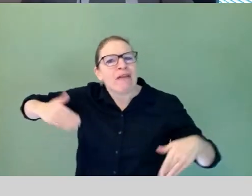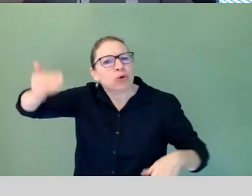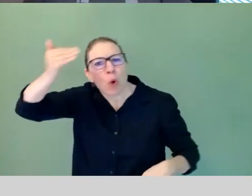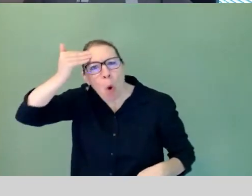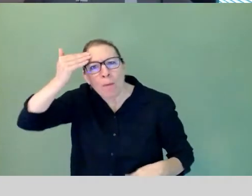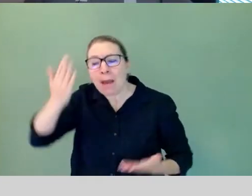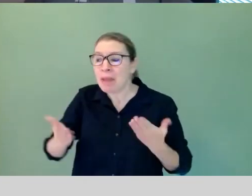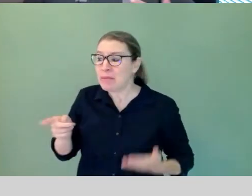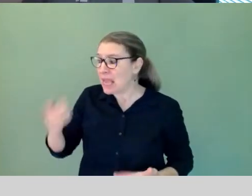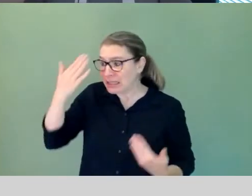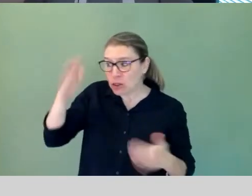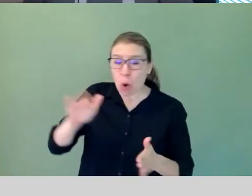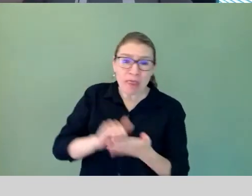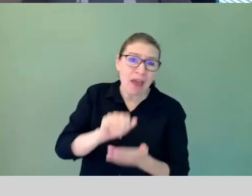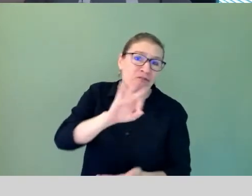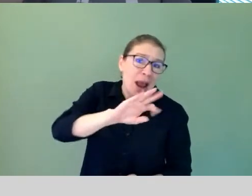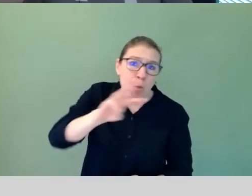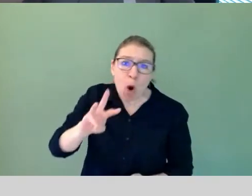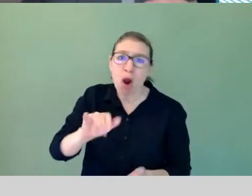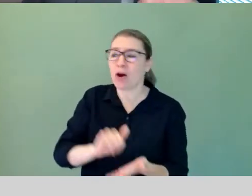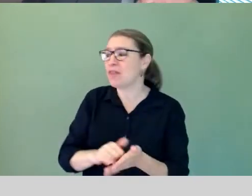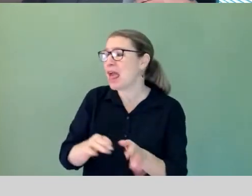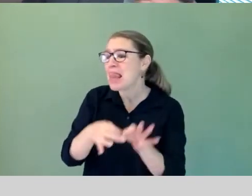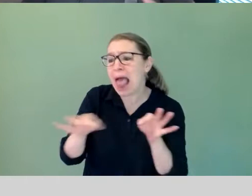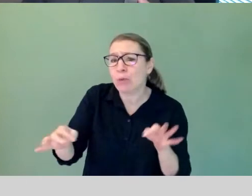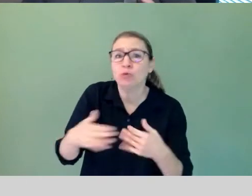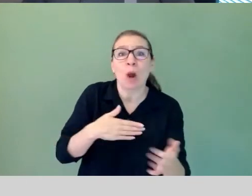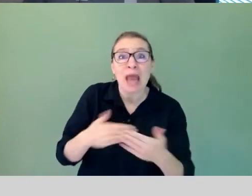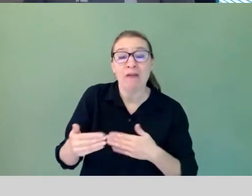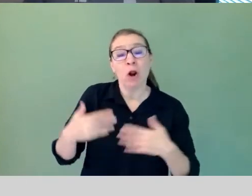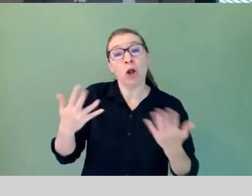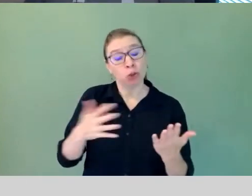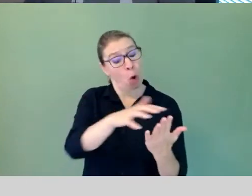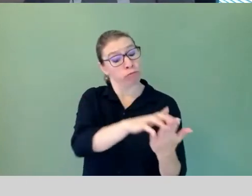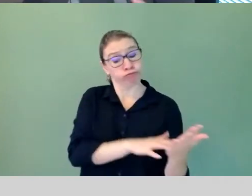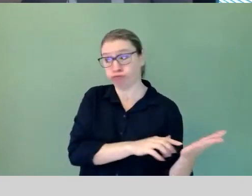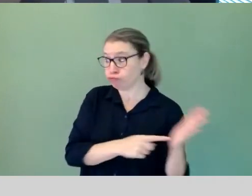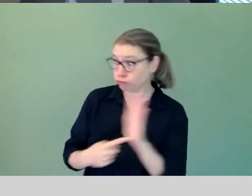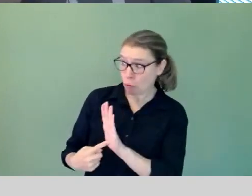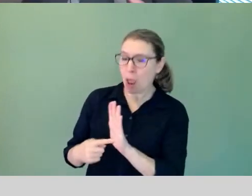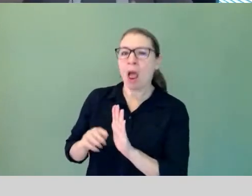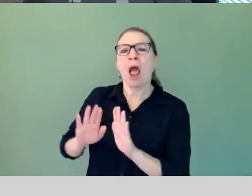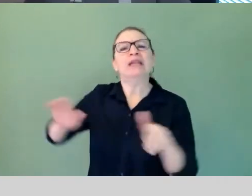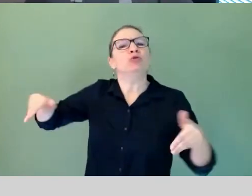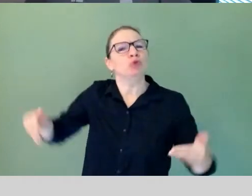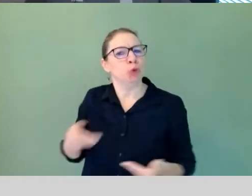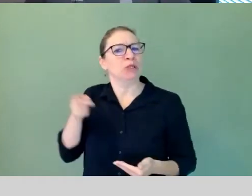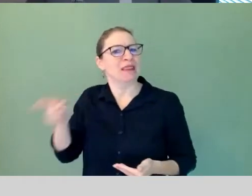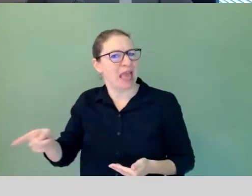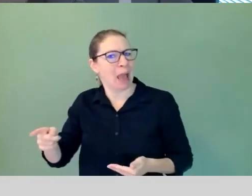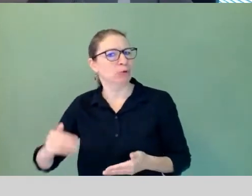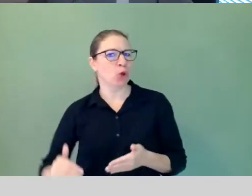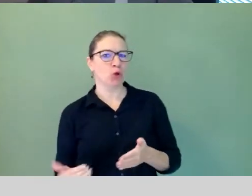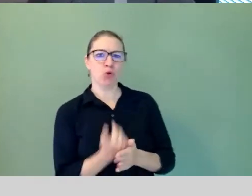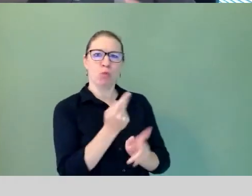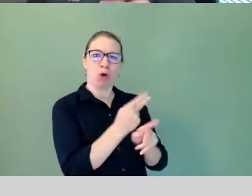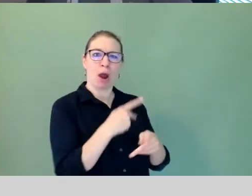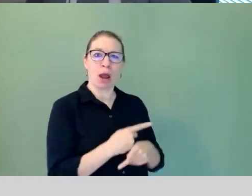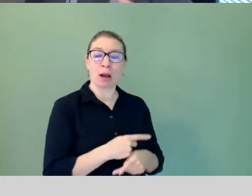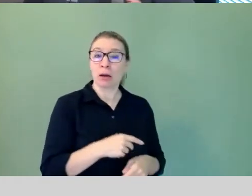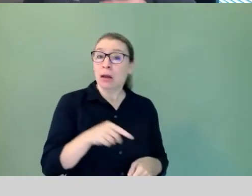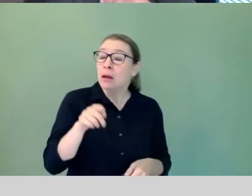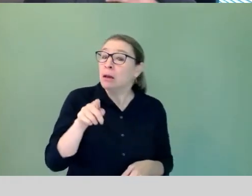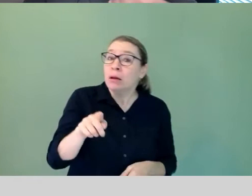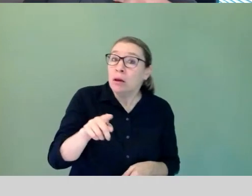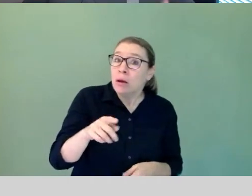and technical writing will be their introduction to it. When was the last time that you found a new project or a new piece of